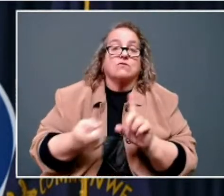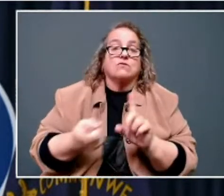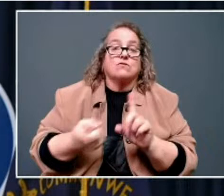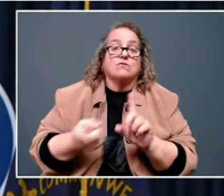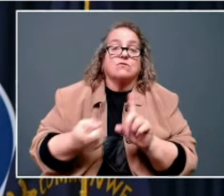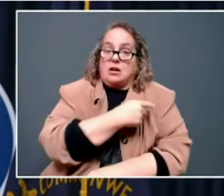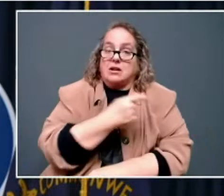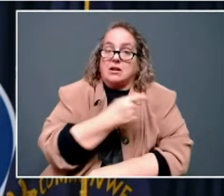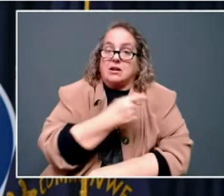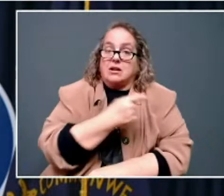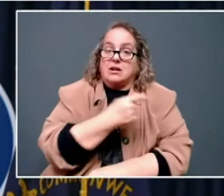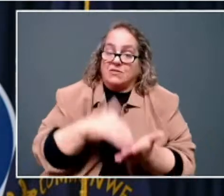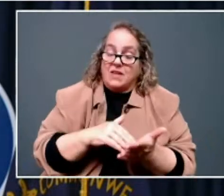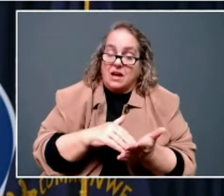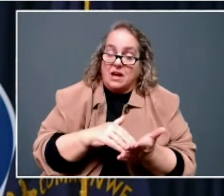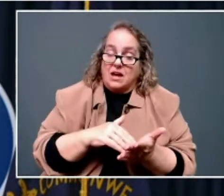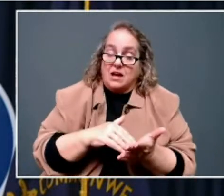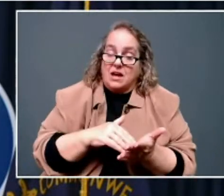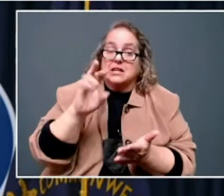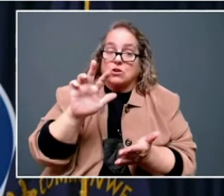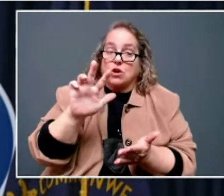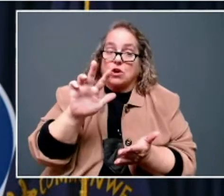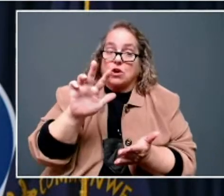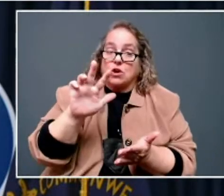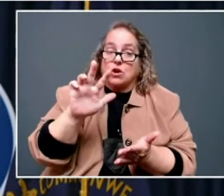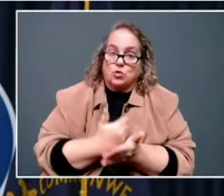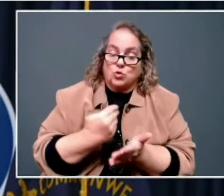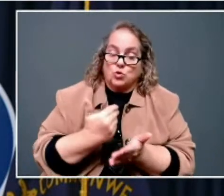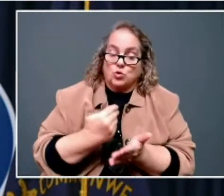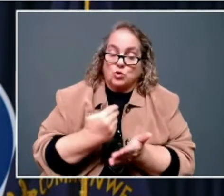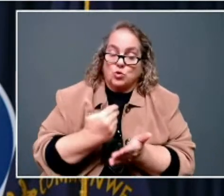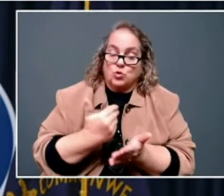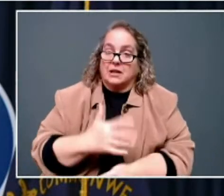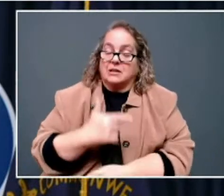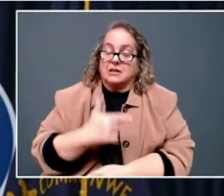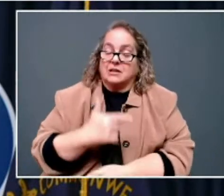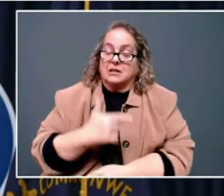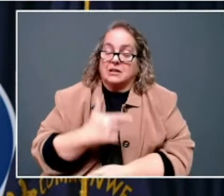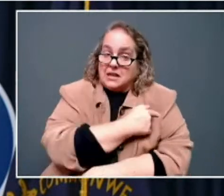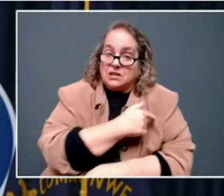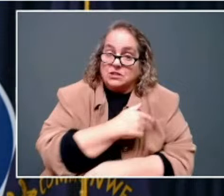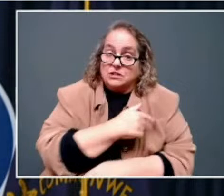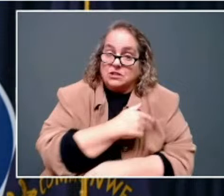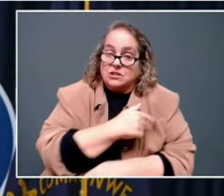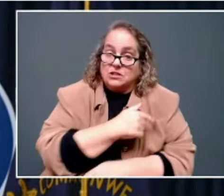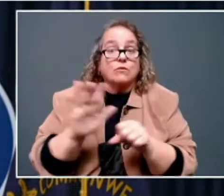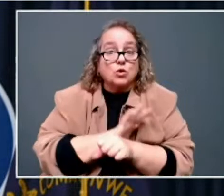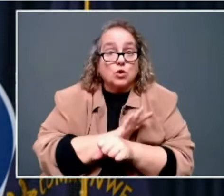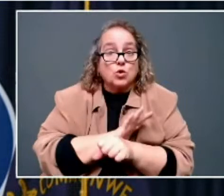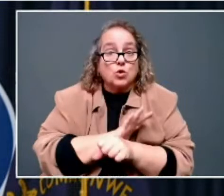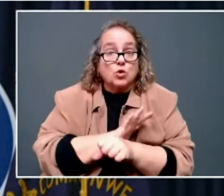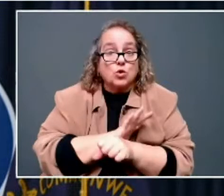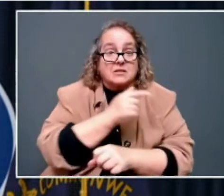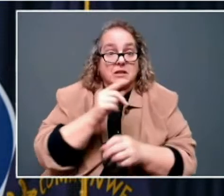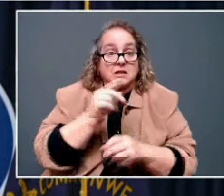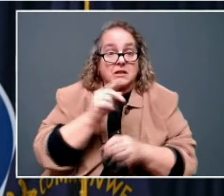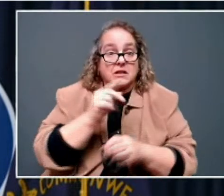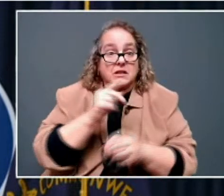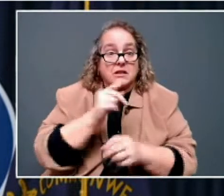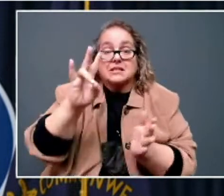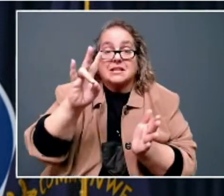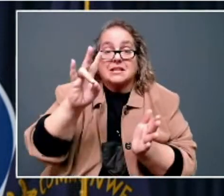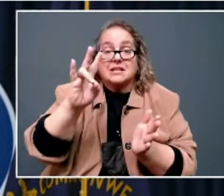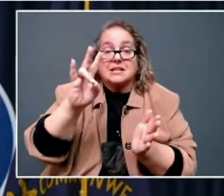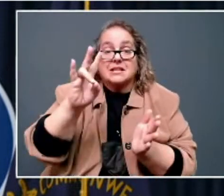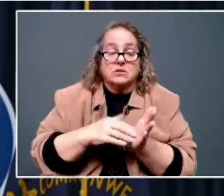11,672 new Kentuckians on the way to vaccination. The fully vaccinated number, a little bit better,